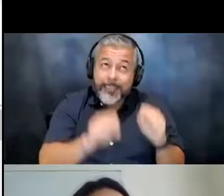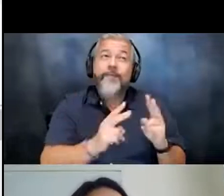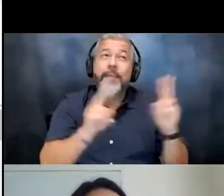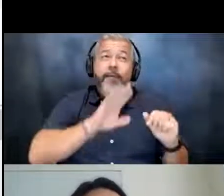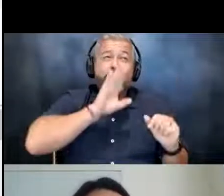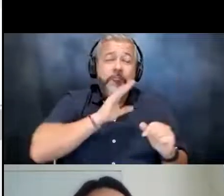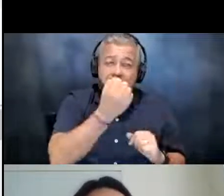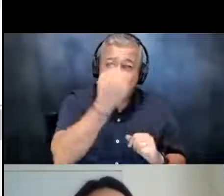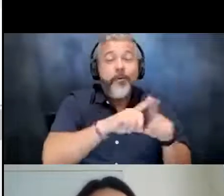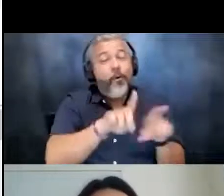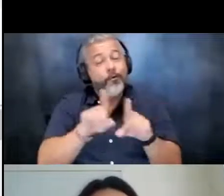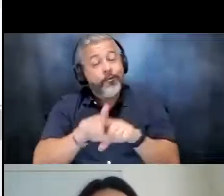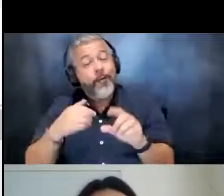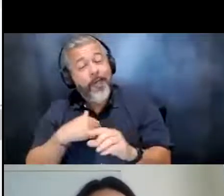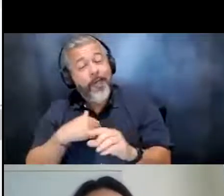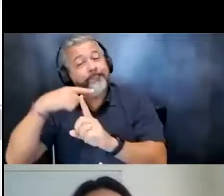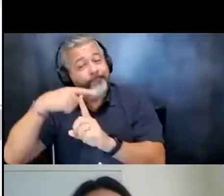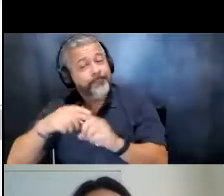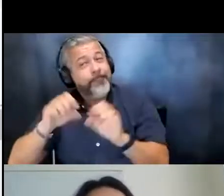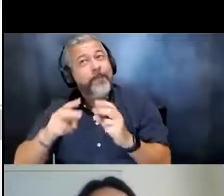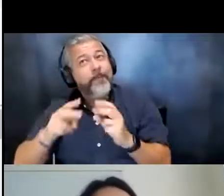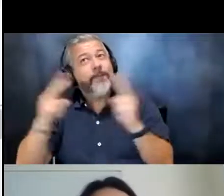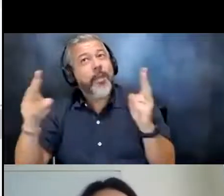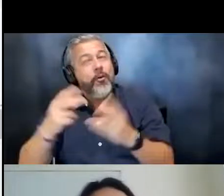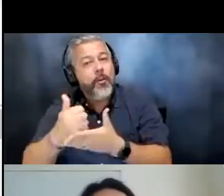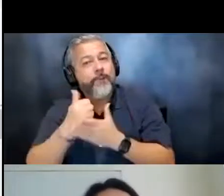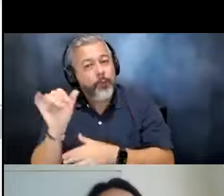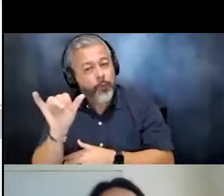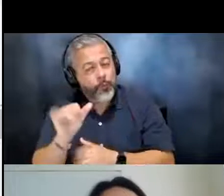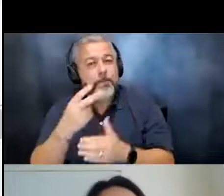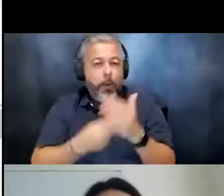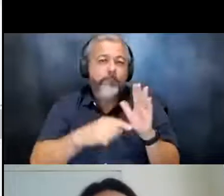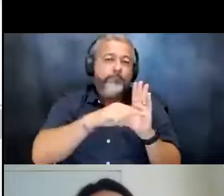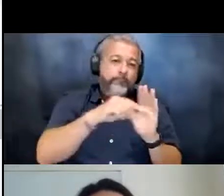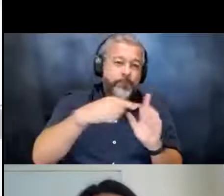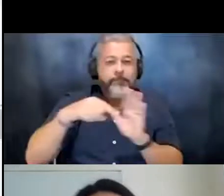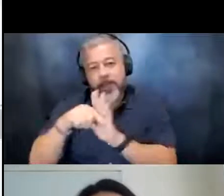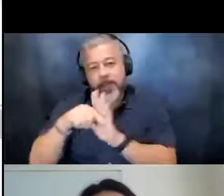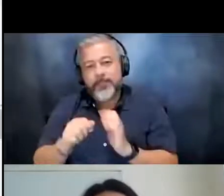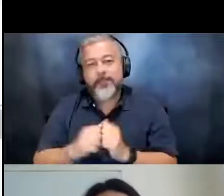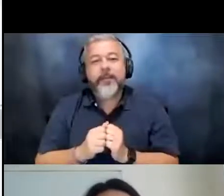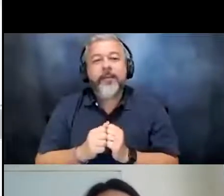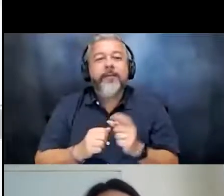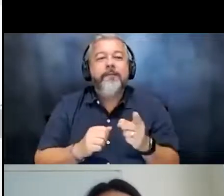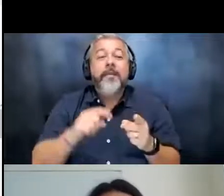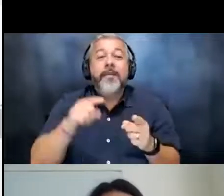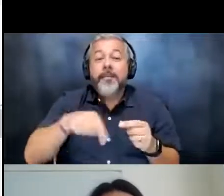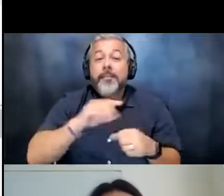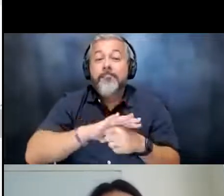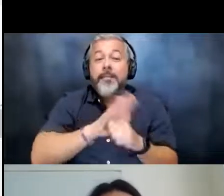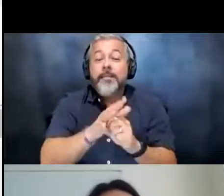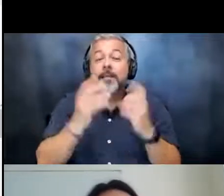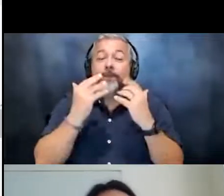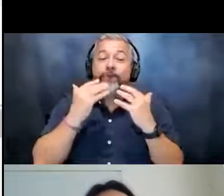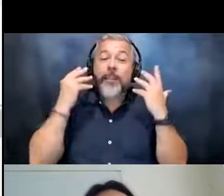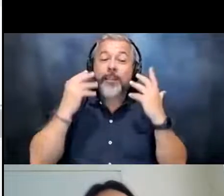got its pluses and minuses for sure. Pandemic friendly, that's been our most pertinent piece here, is that